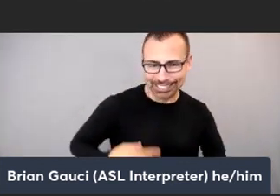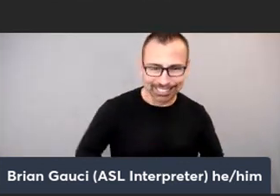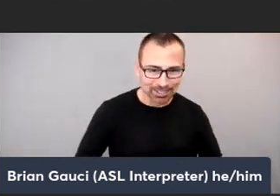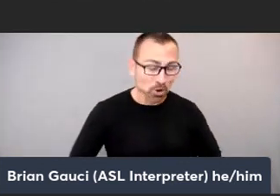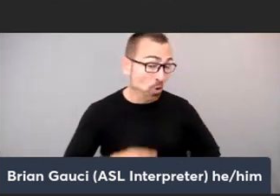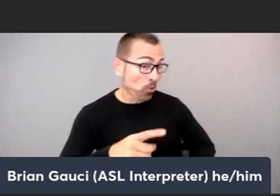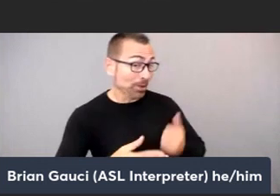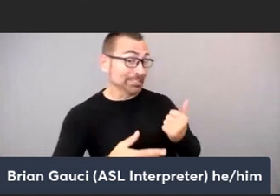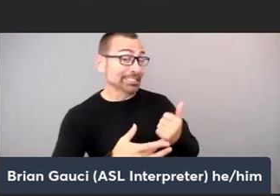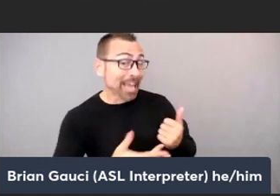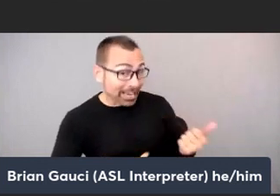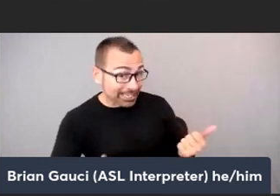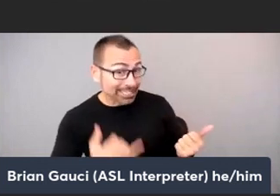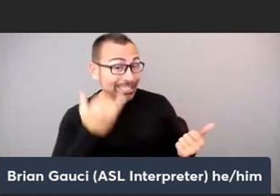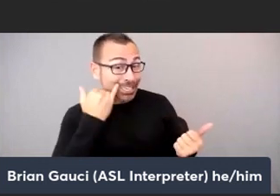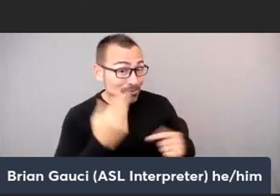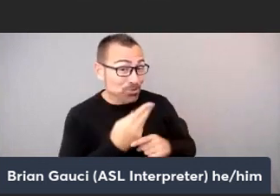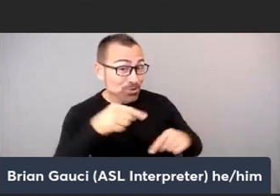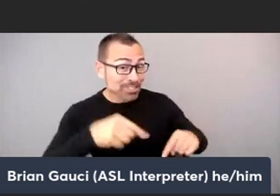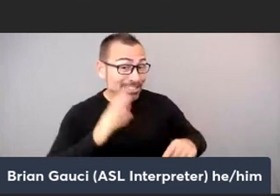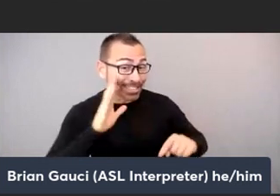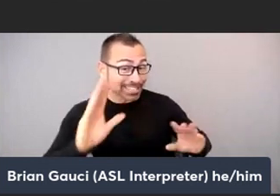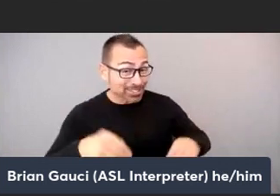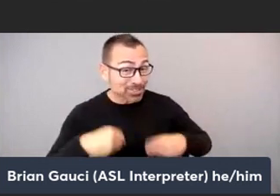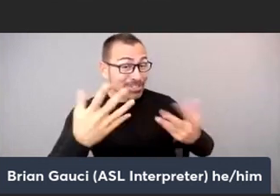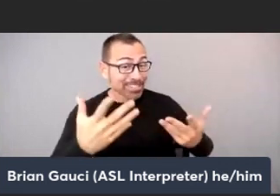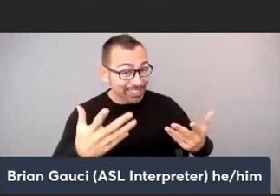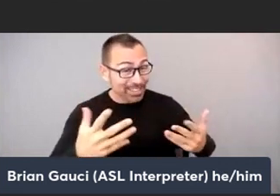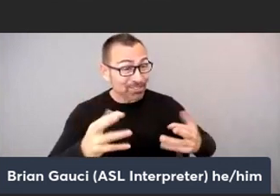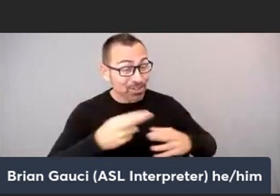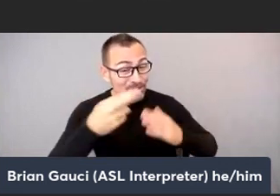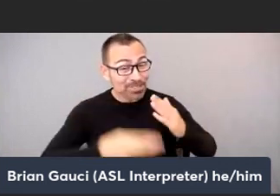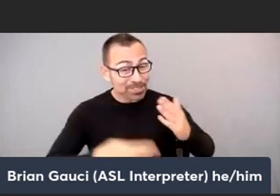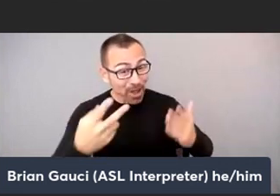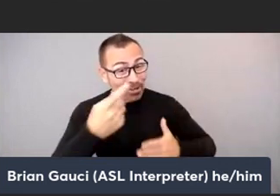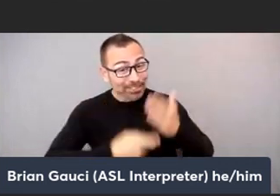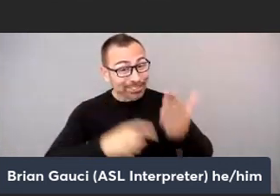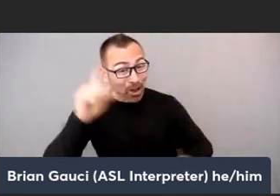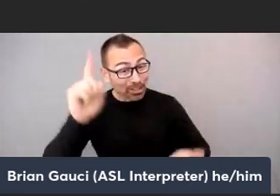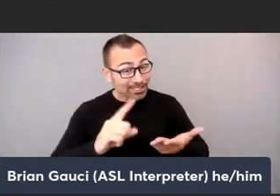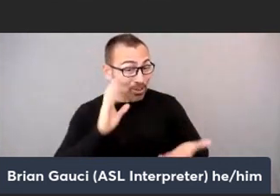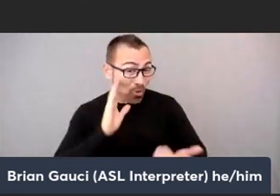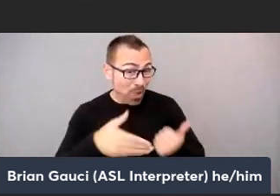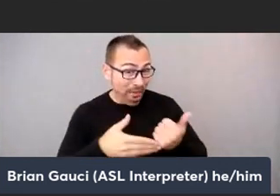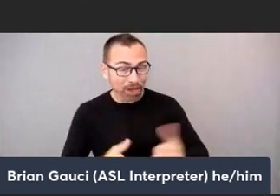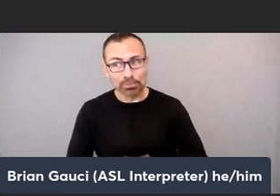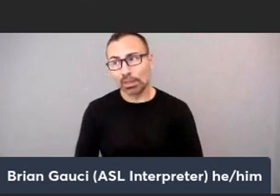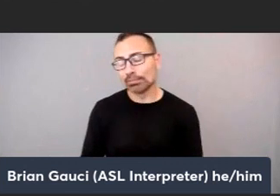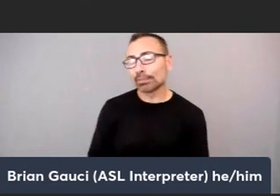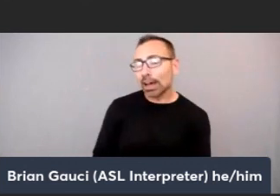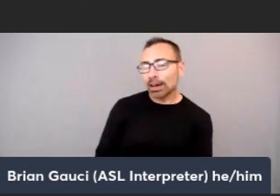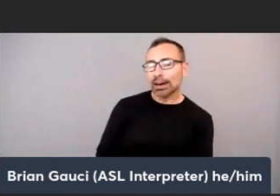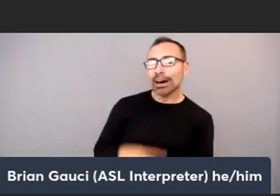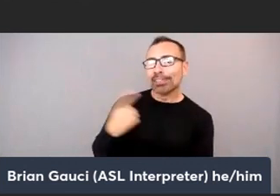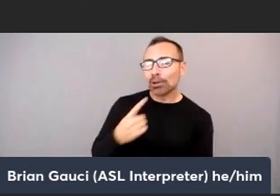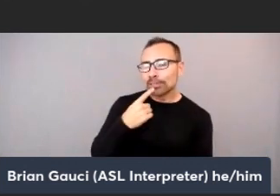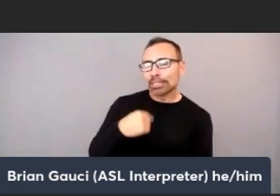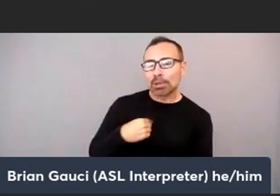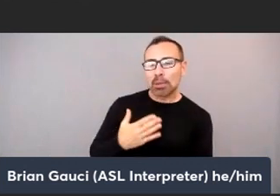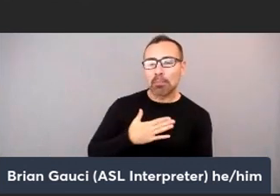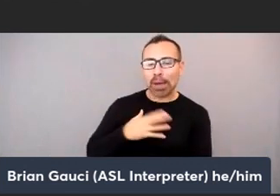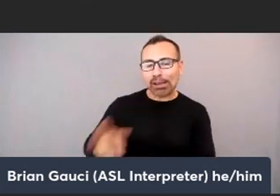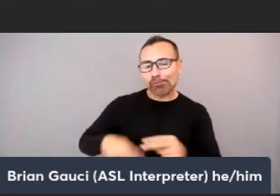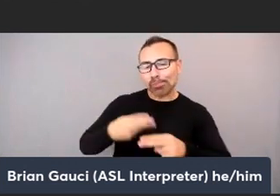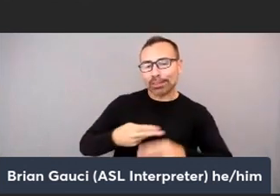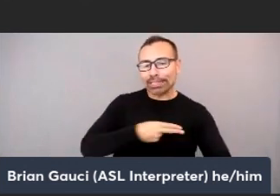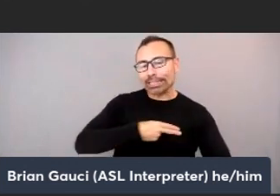deliver results at lower costs, so that will help. All right. I've always been told I have a bad reputation, so that just leapt out at